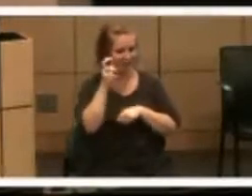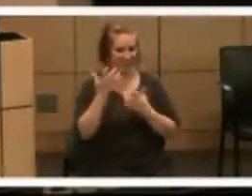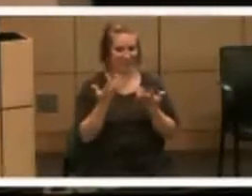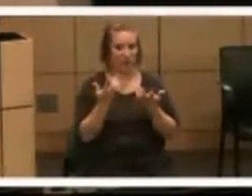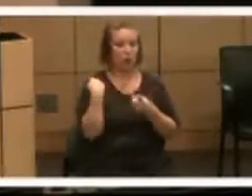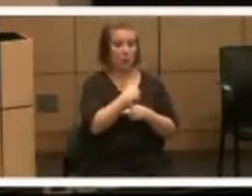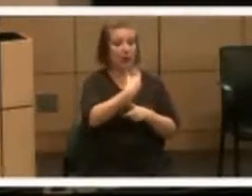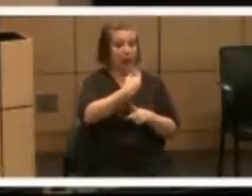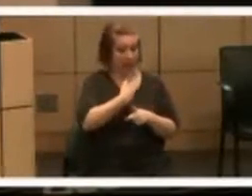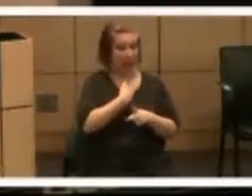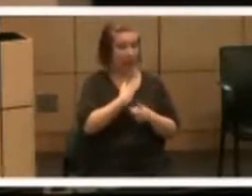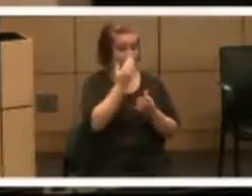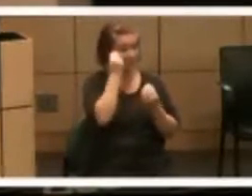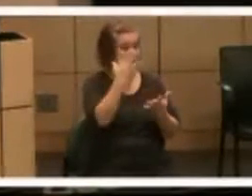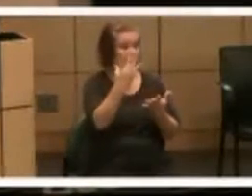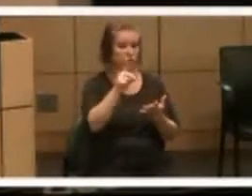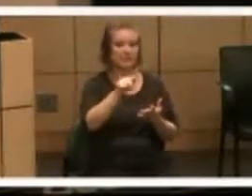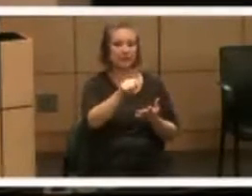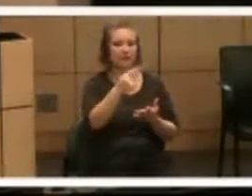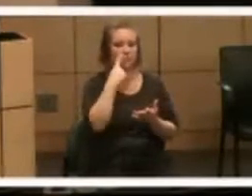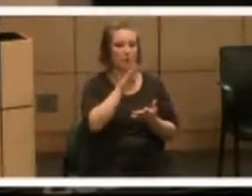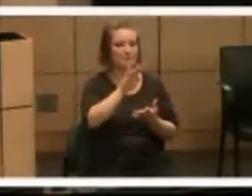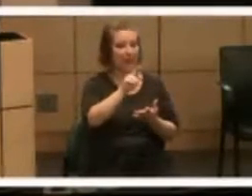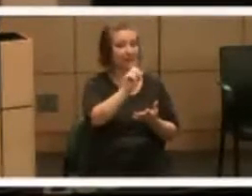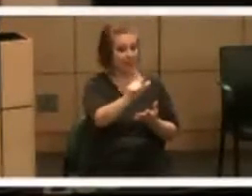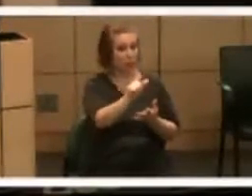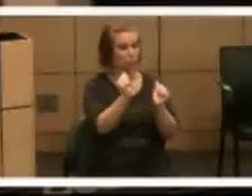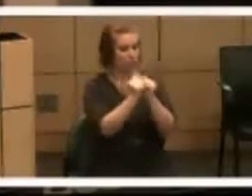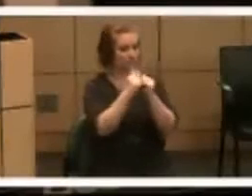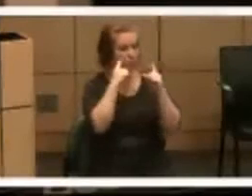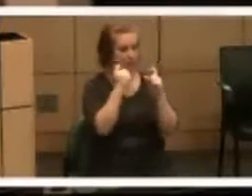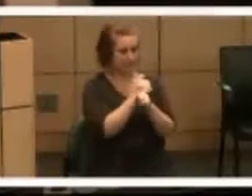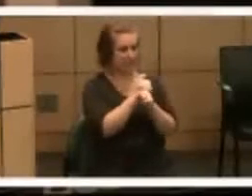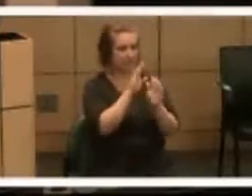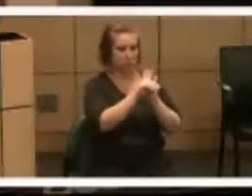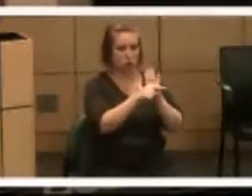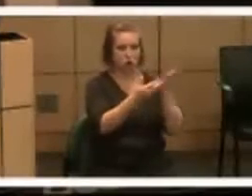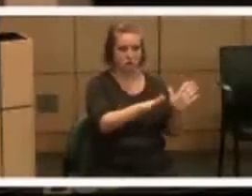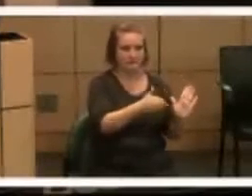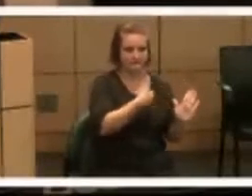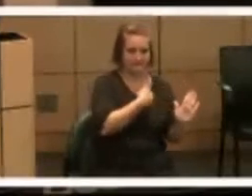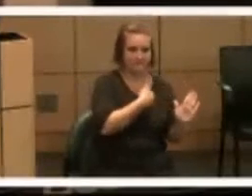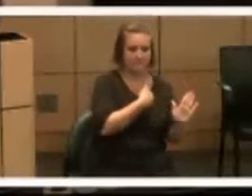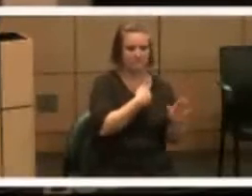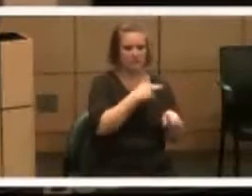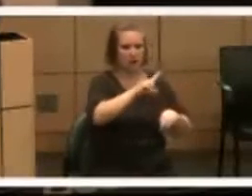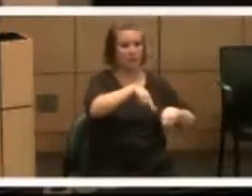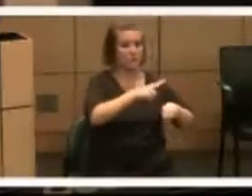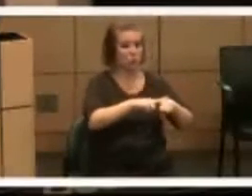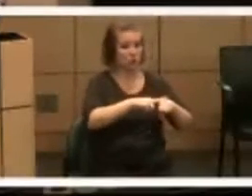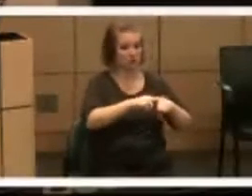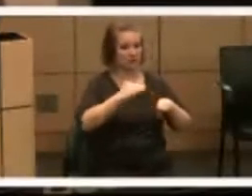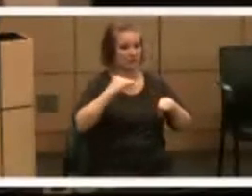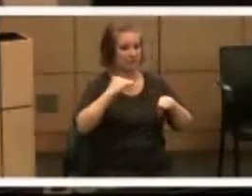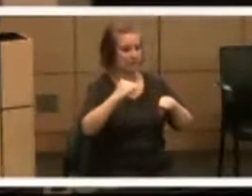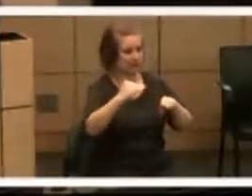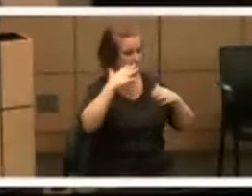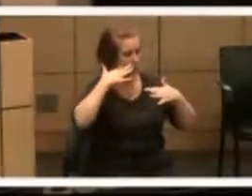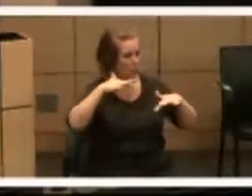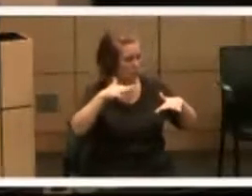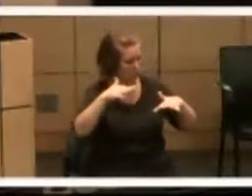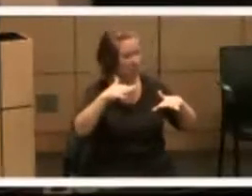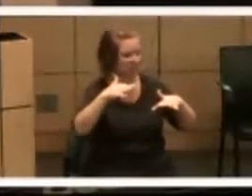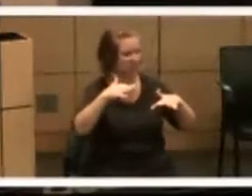children with bilateral hearing loss in these complex backgrounds. And they're poorer, of course, in steady noise, but the hit they take when it's these